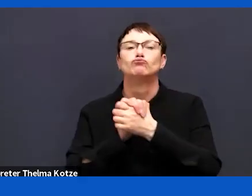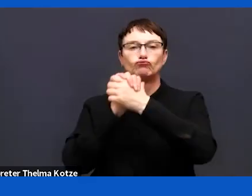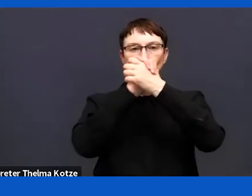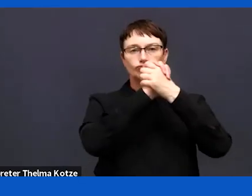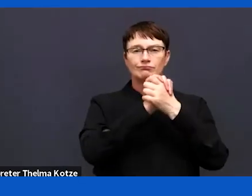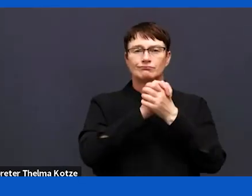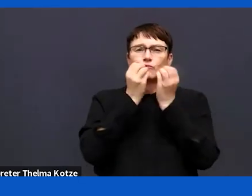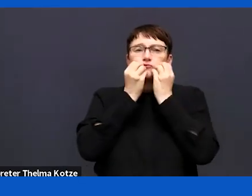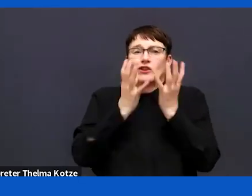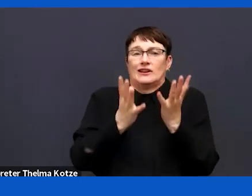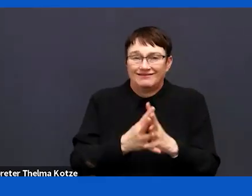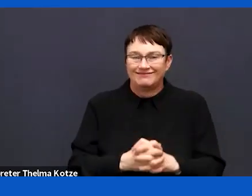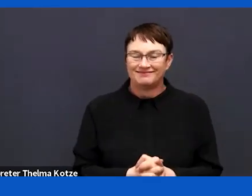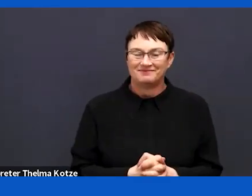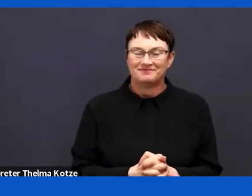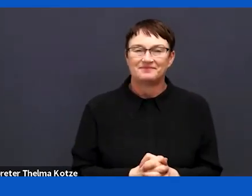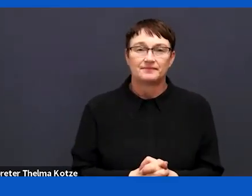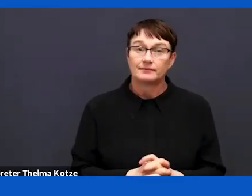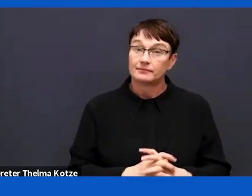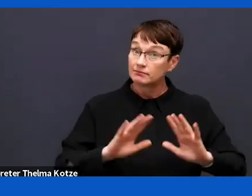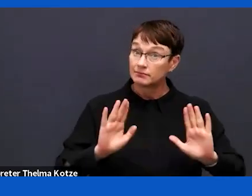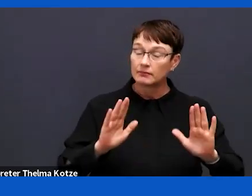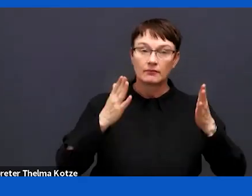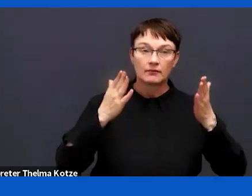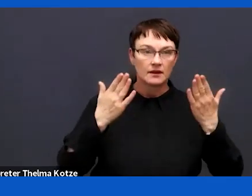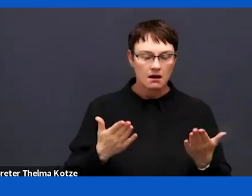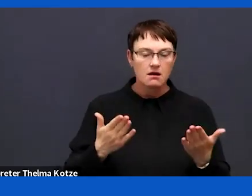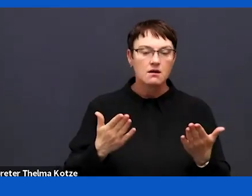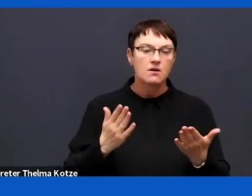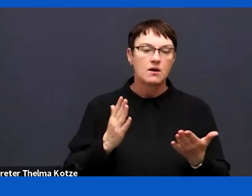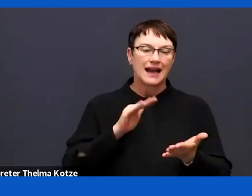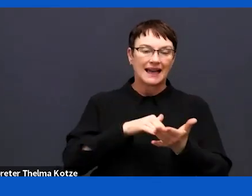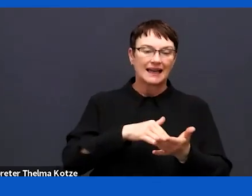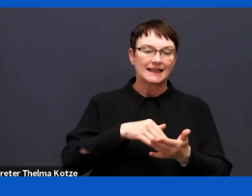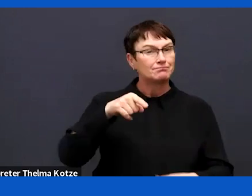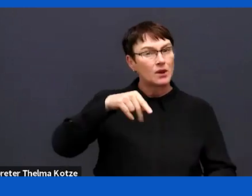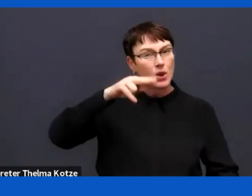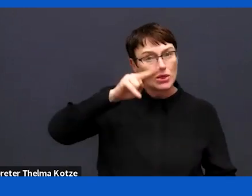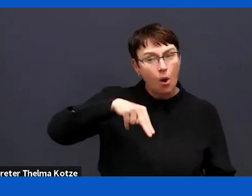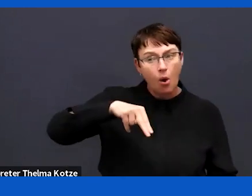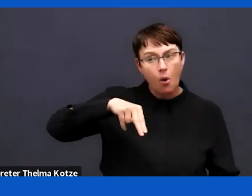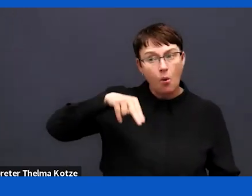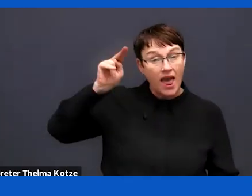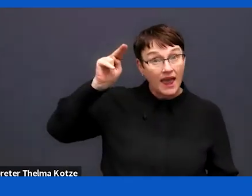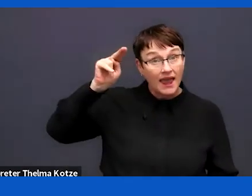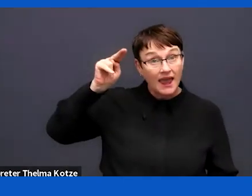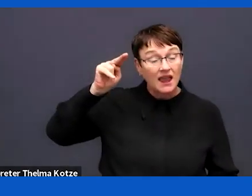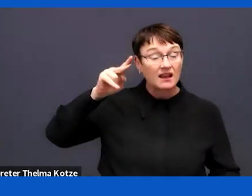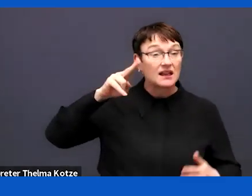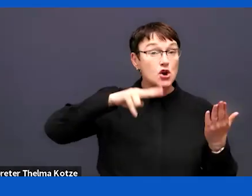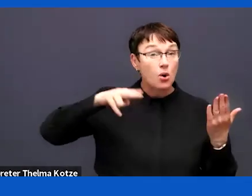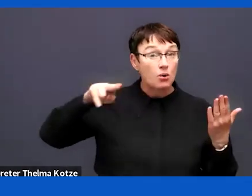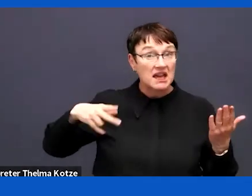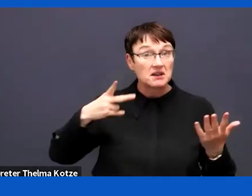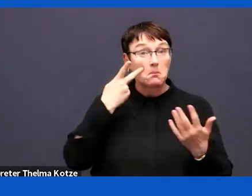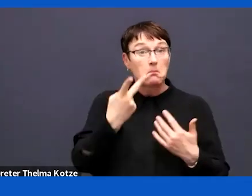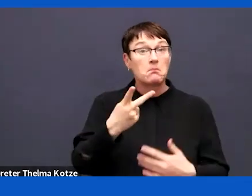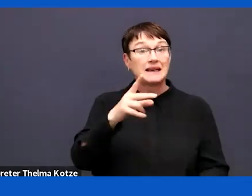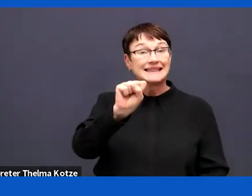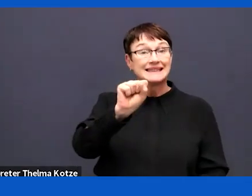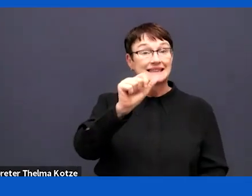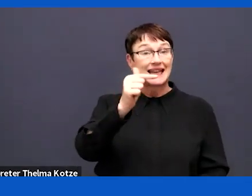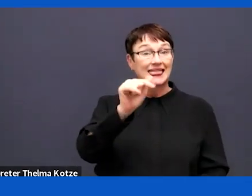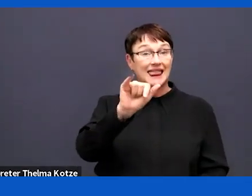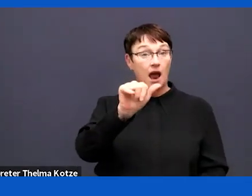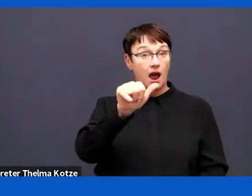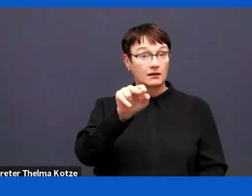people. So let's try again with Norway to see if we have got some audio from Stian. If you